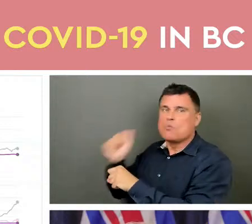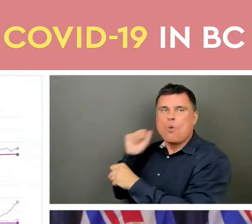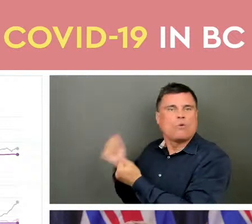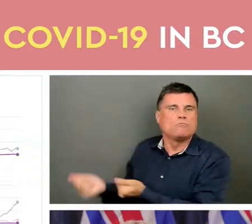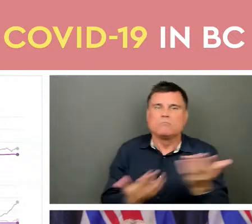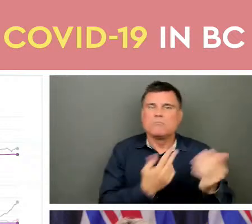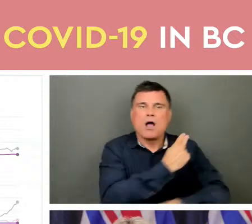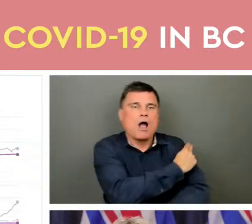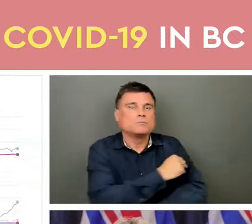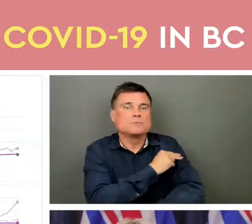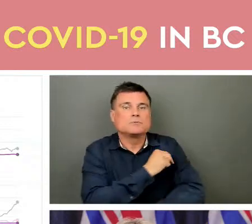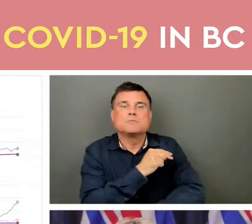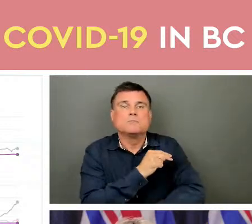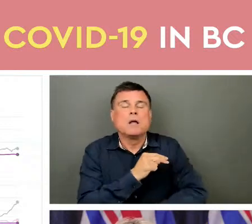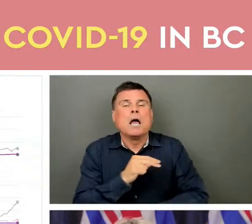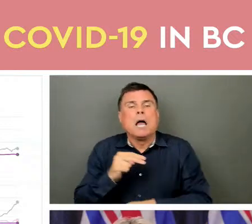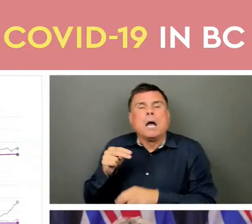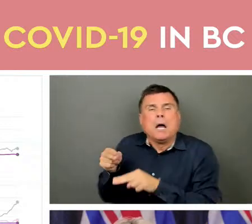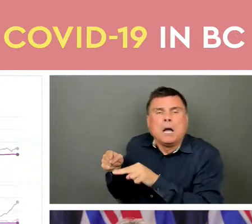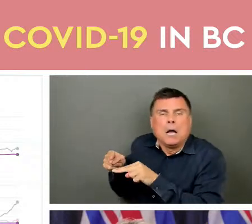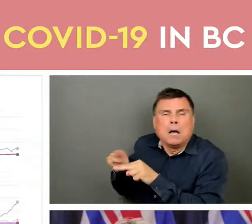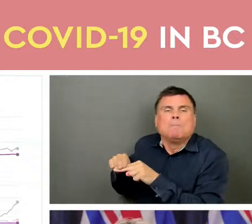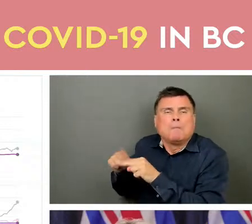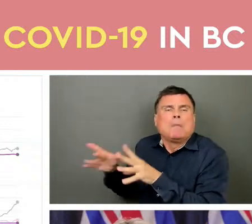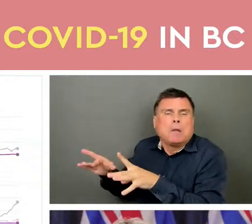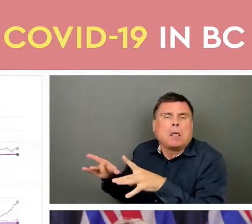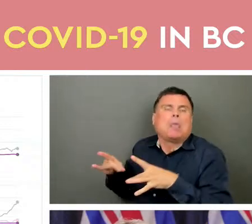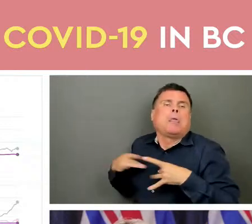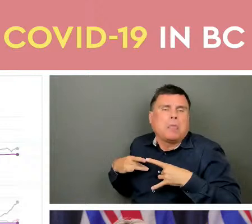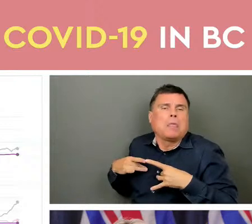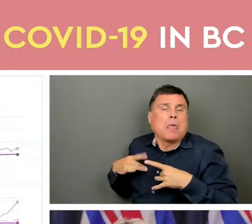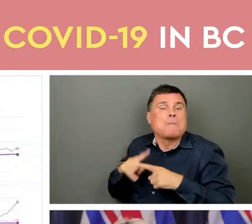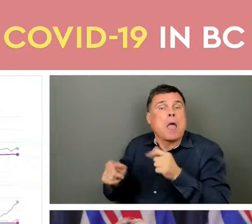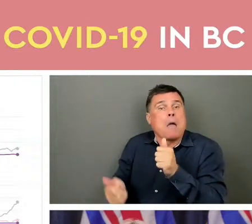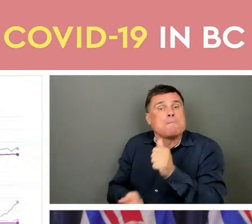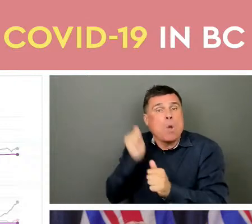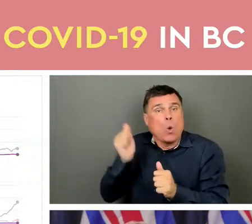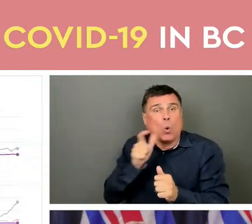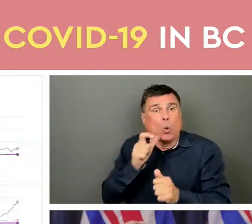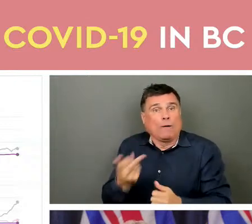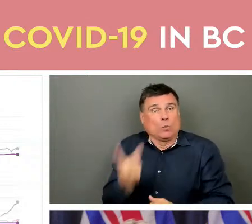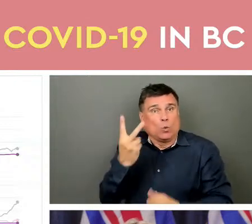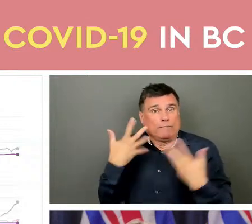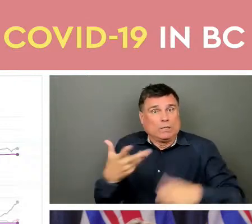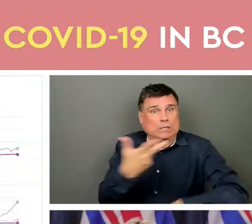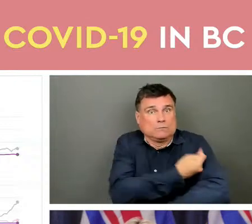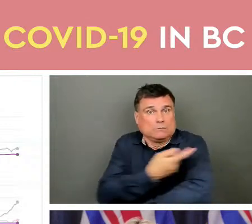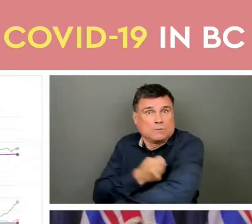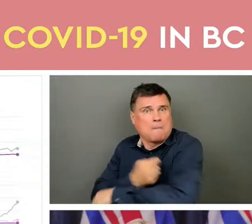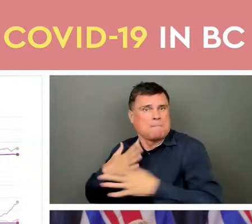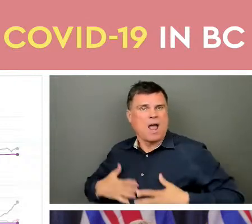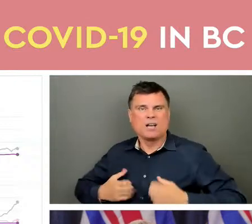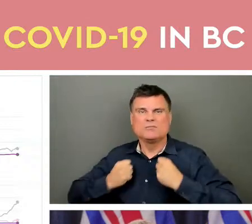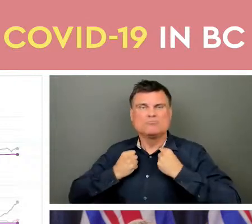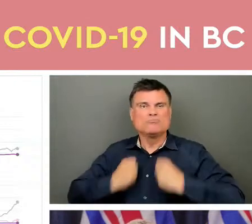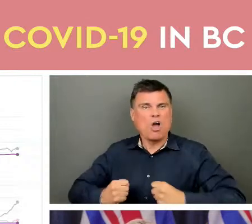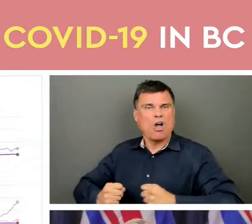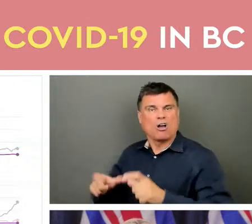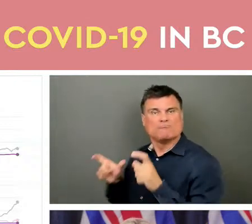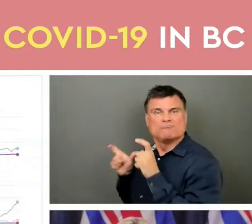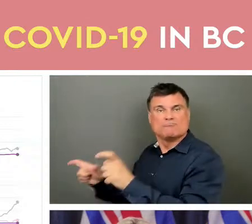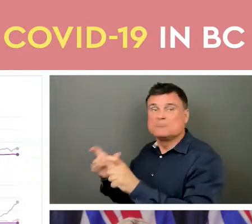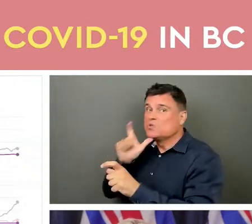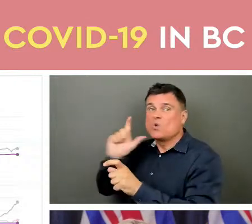of 80, but for the most part, what we're seeing is very strong protection across the board, across the age groups, in people who